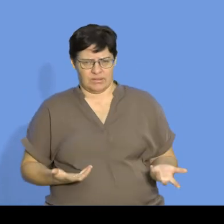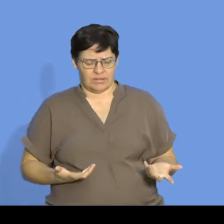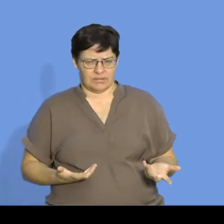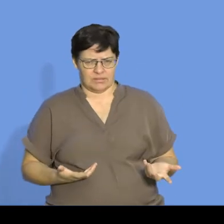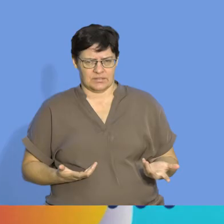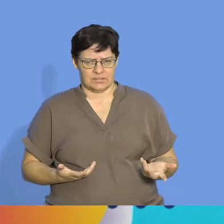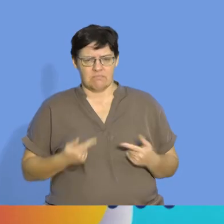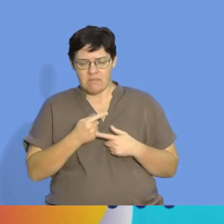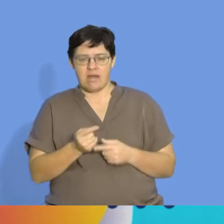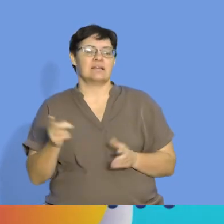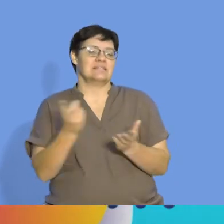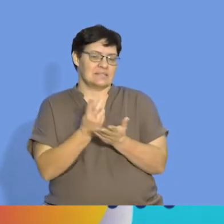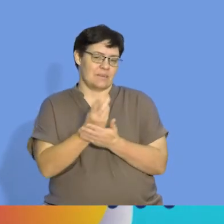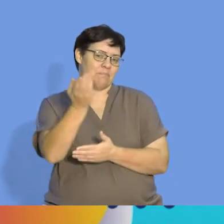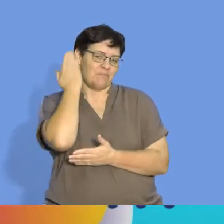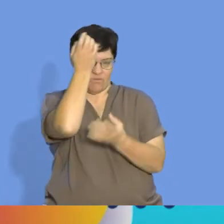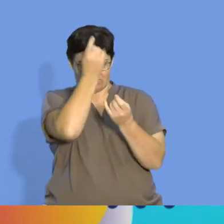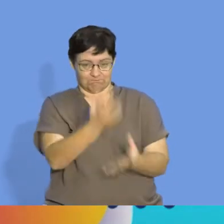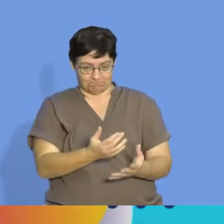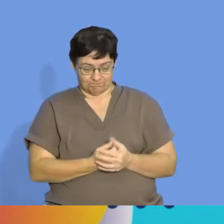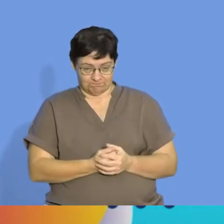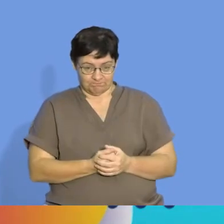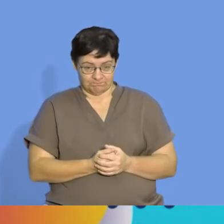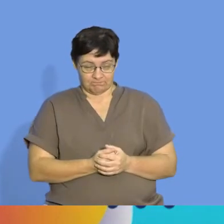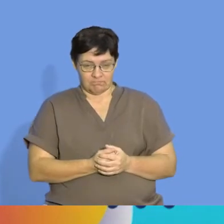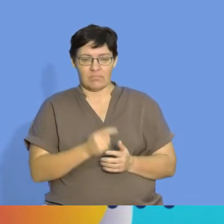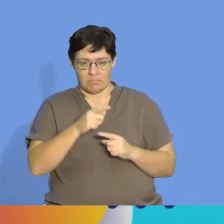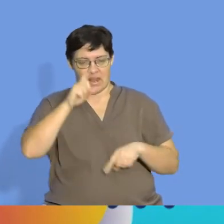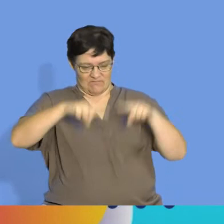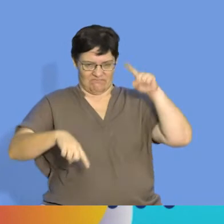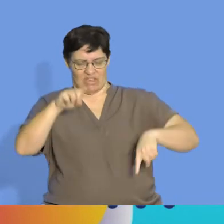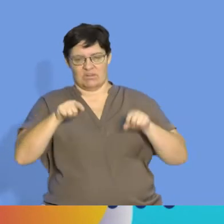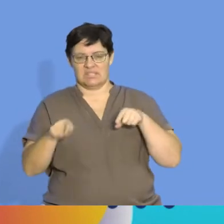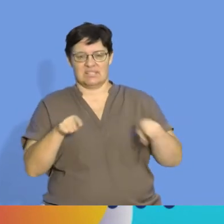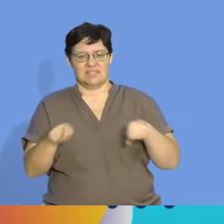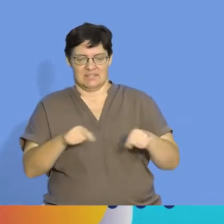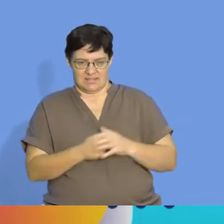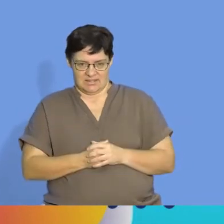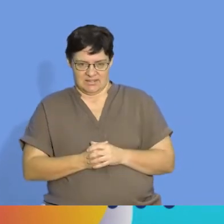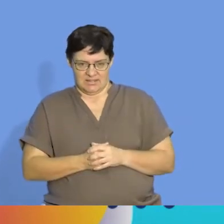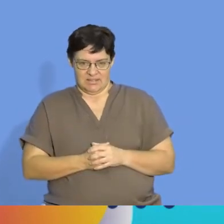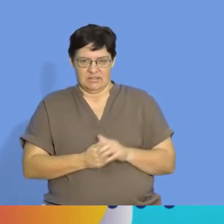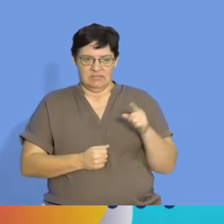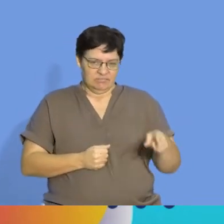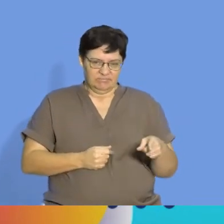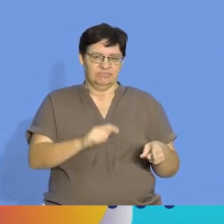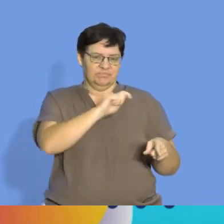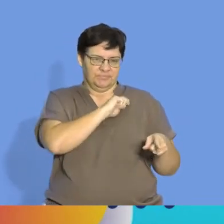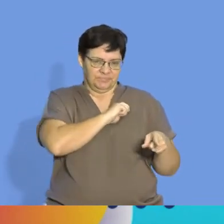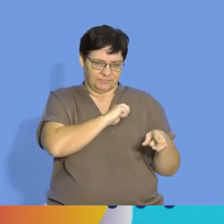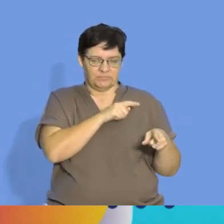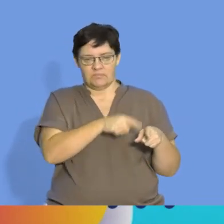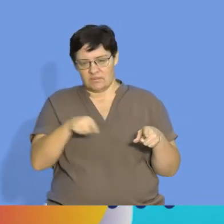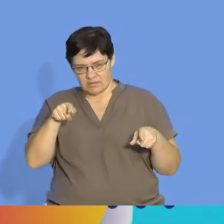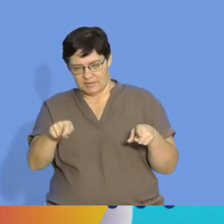right? Or like we alluded to in previous lessons, we said there's a variance, there's a difference between